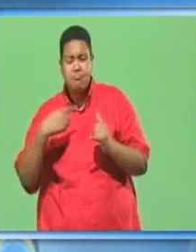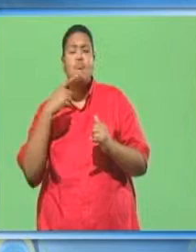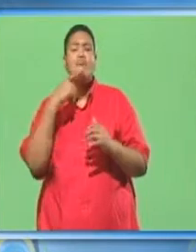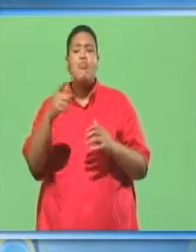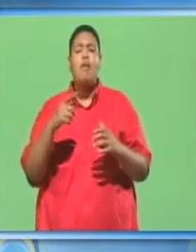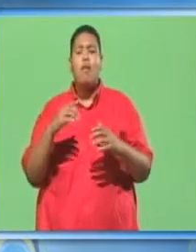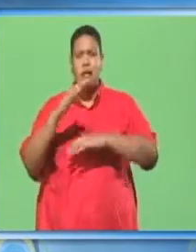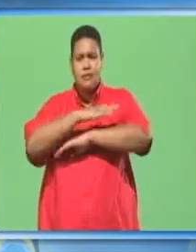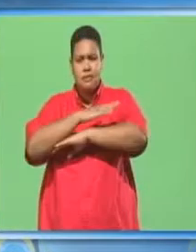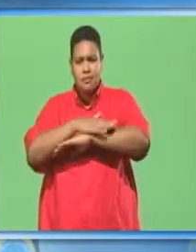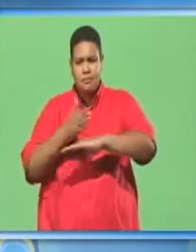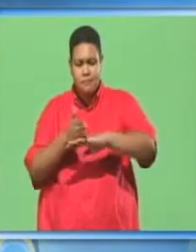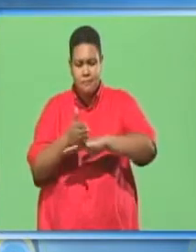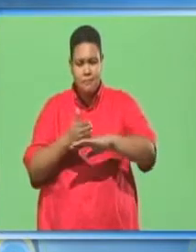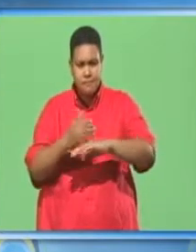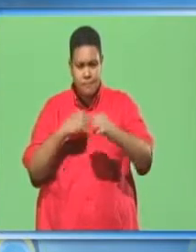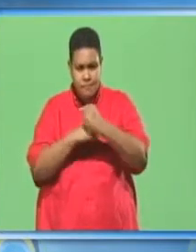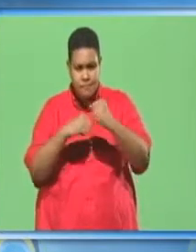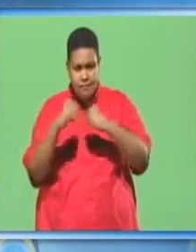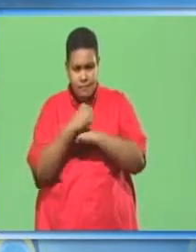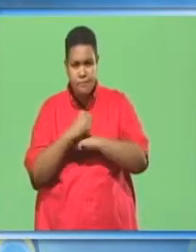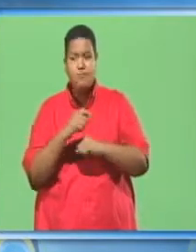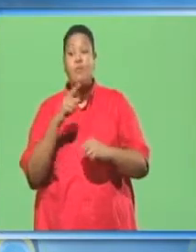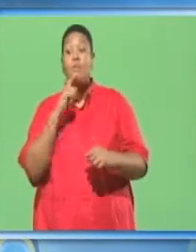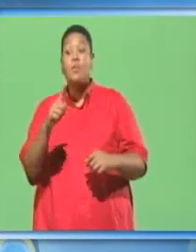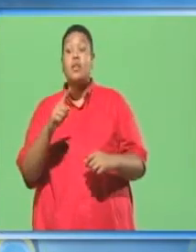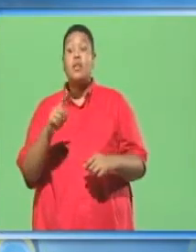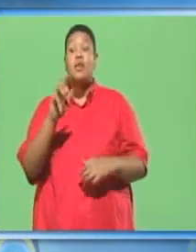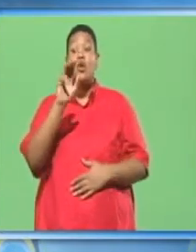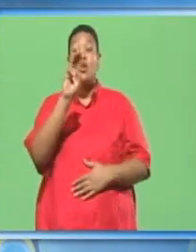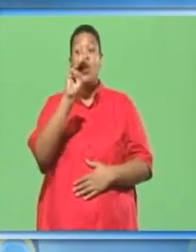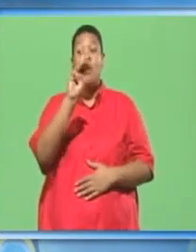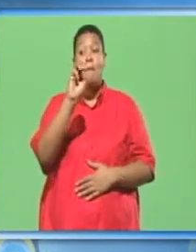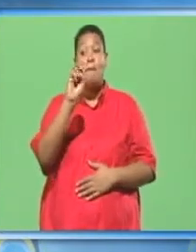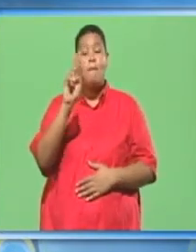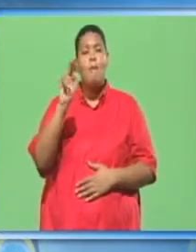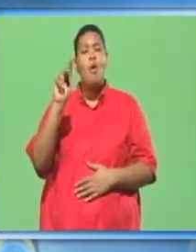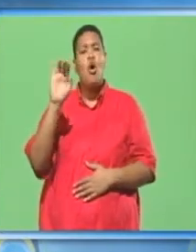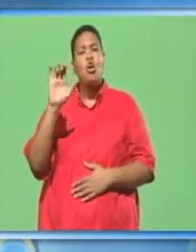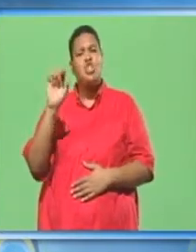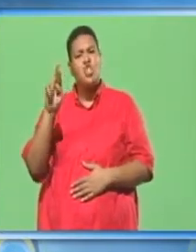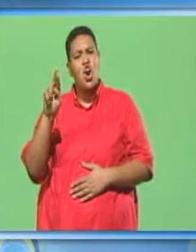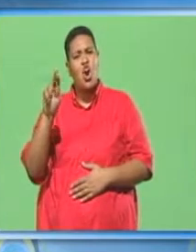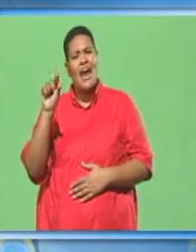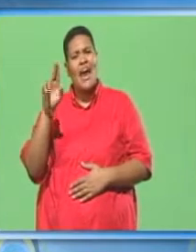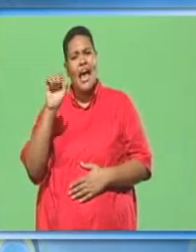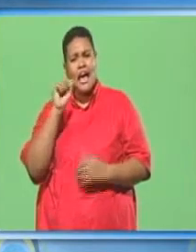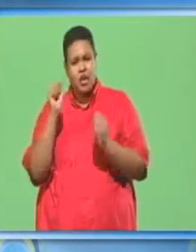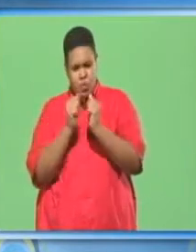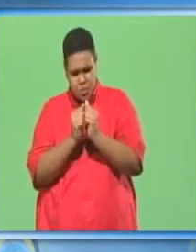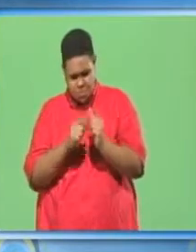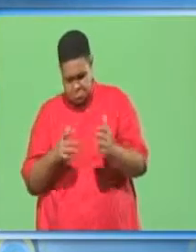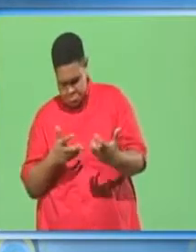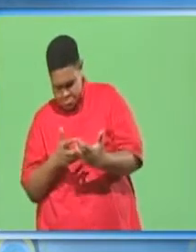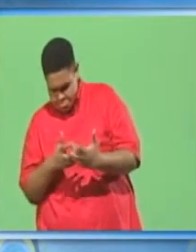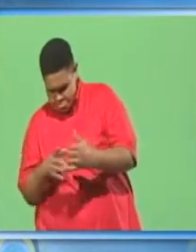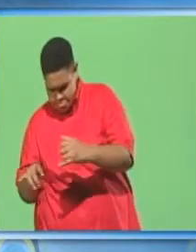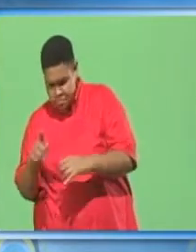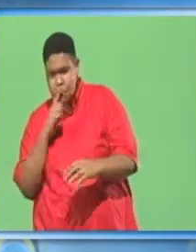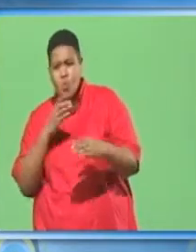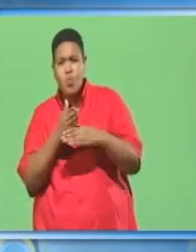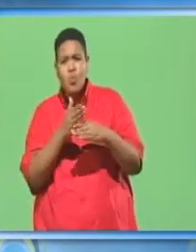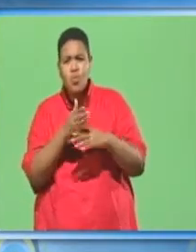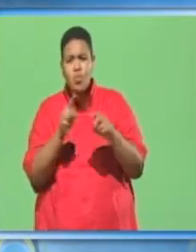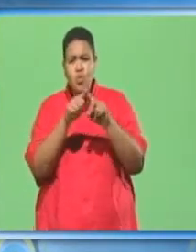saw structure. Align the miter gauge with the table saw blade. Place a carpenter's square against the miter